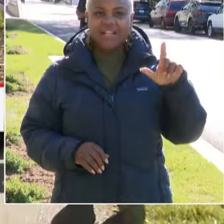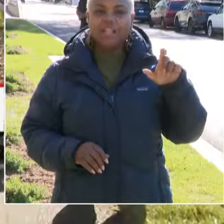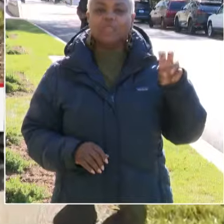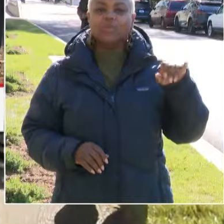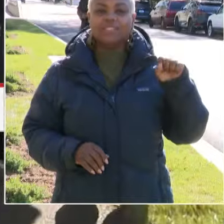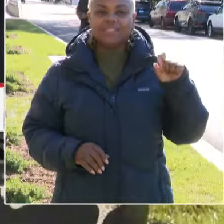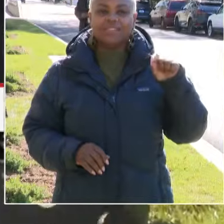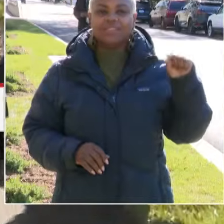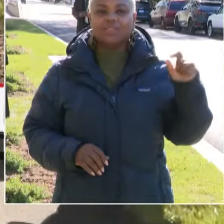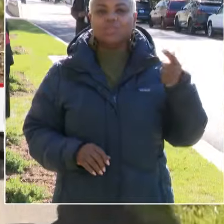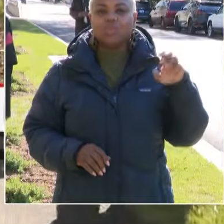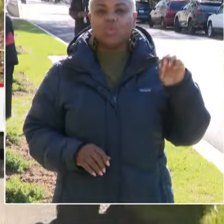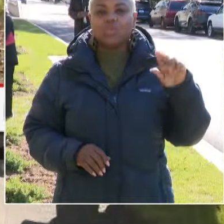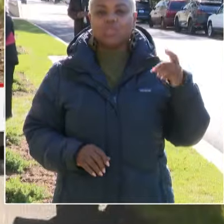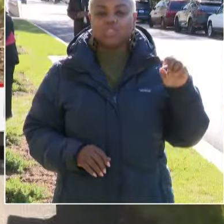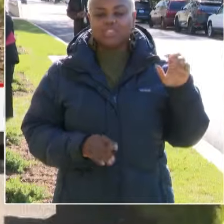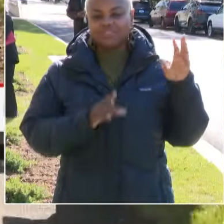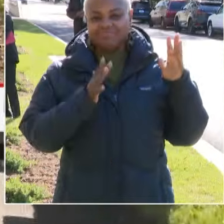Thank you.